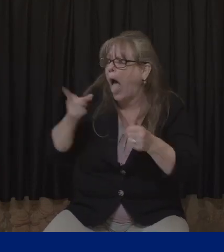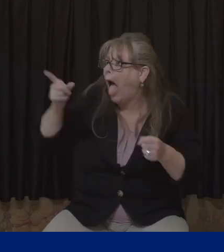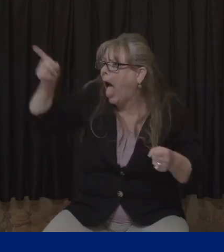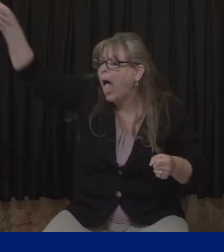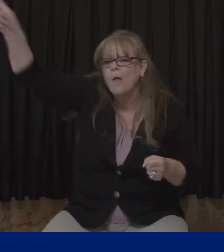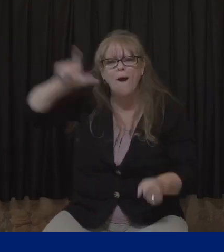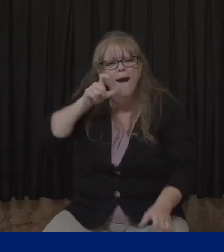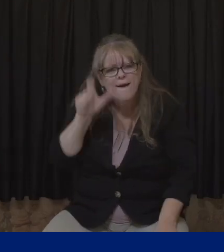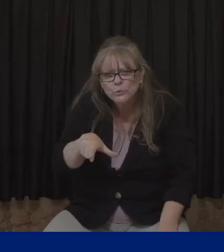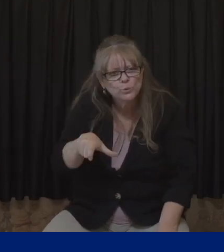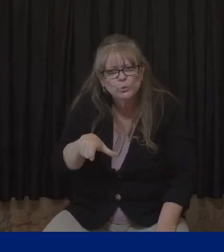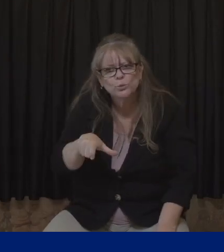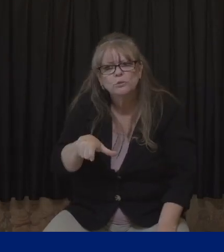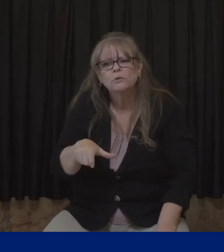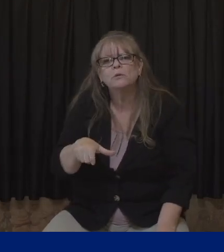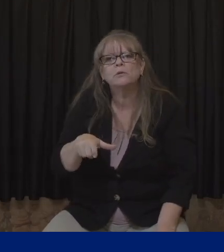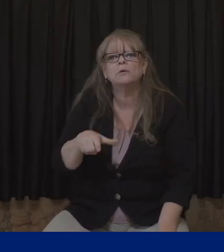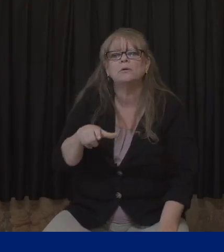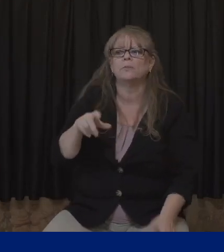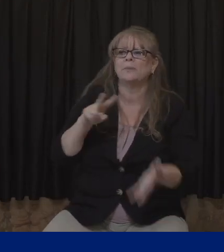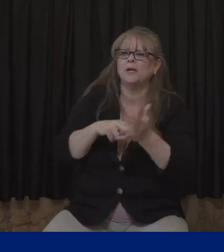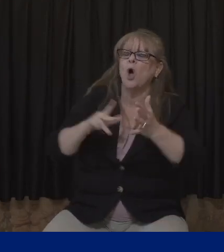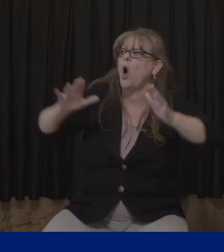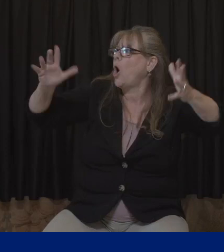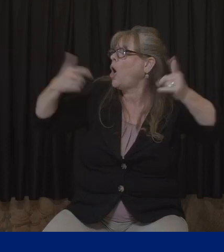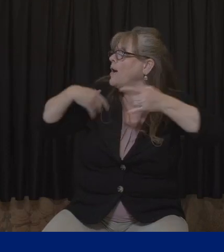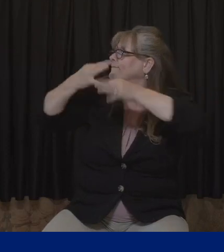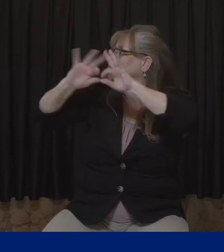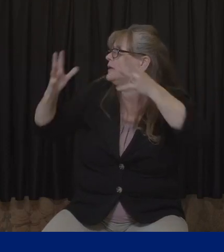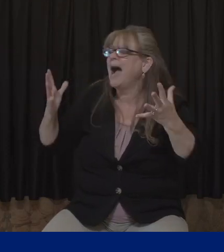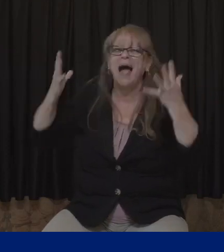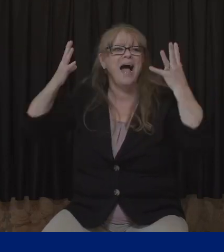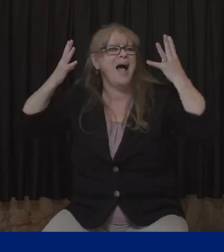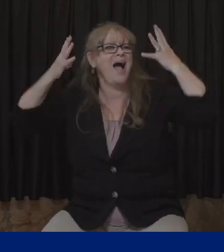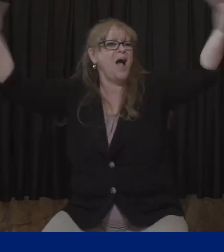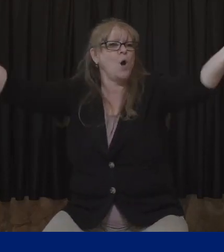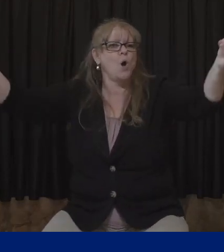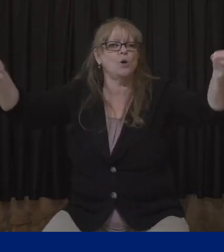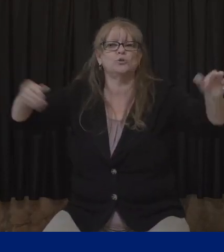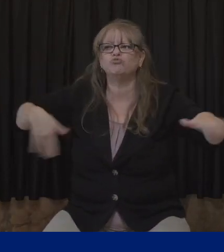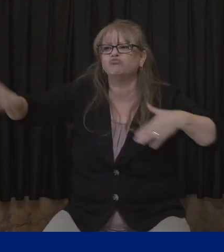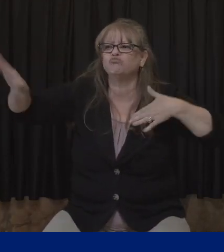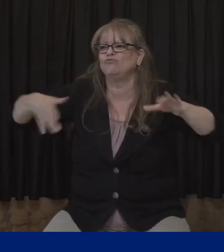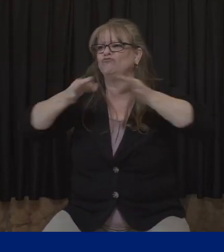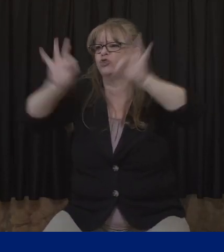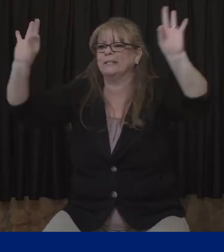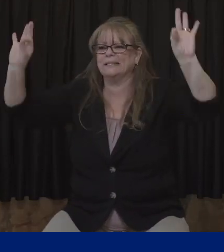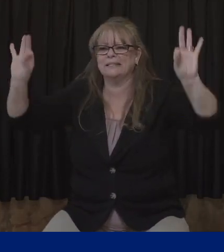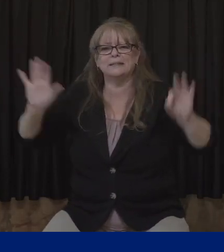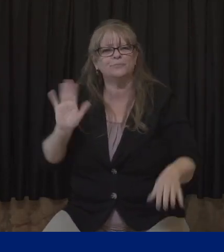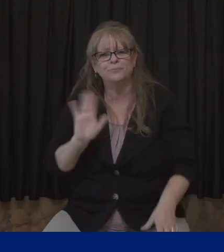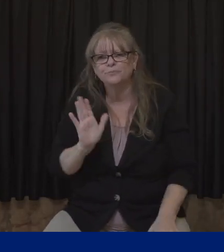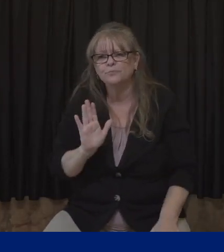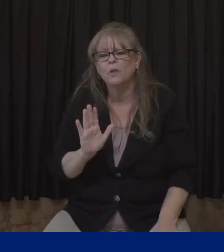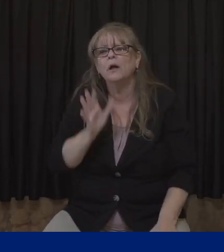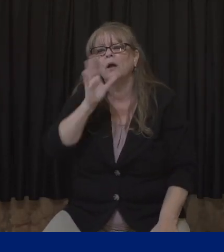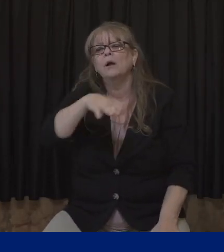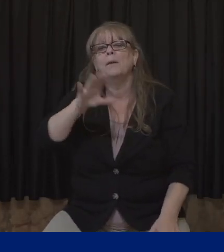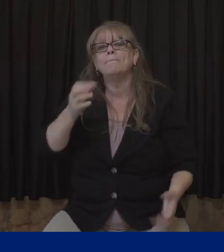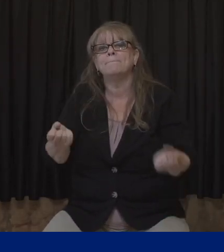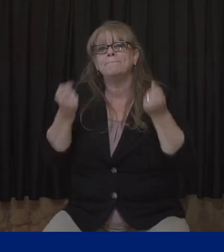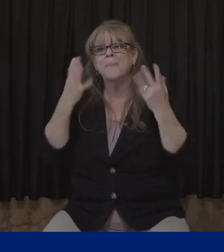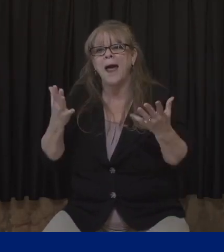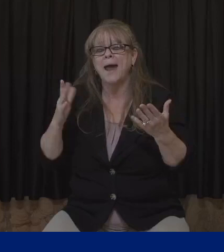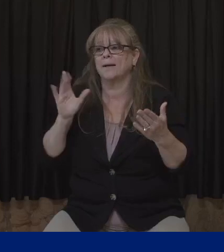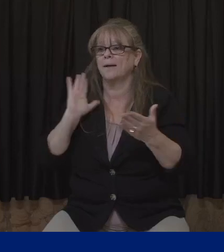doesn't mean you can go anywhere in the state. Many of our communities that rely on tourism have had high viral count